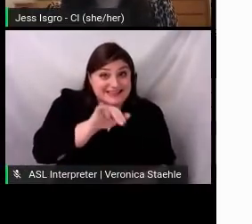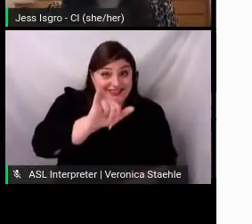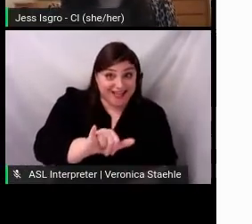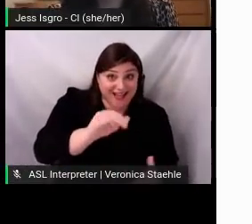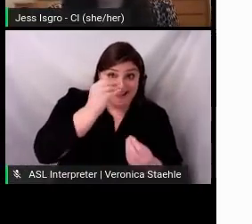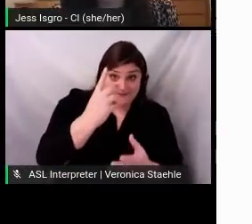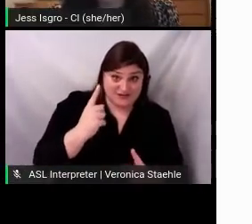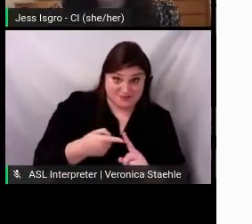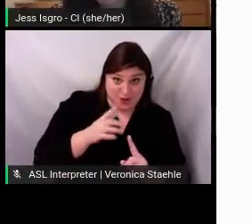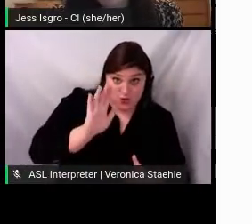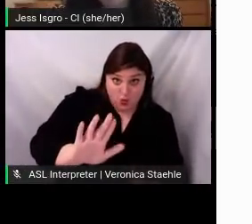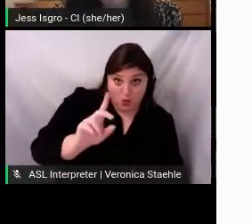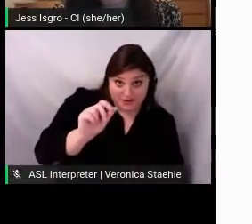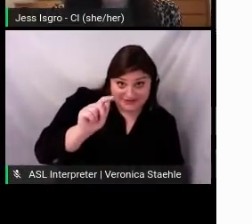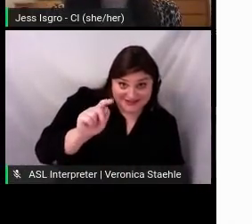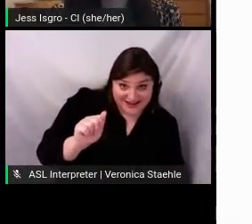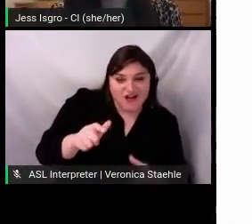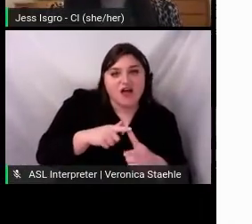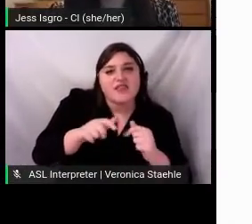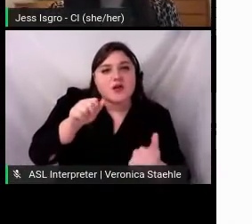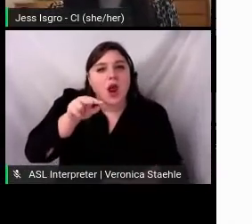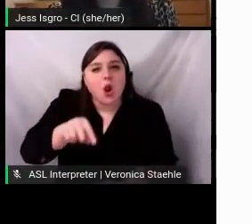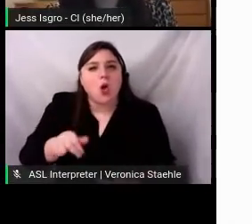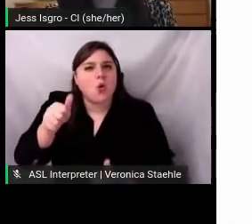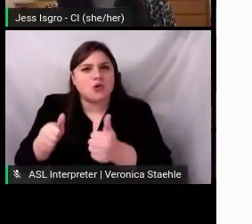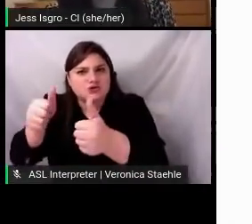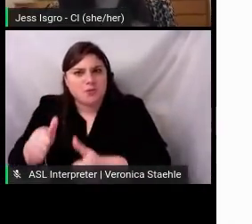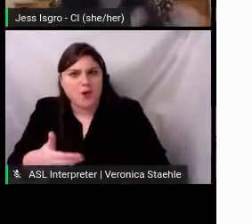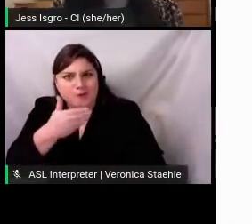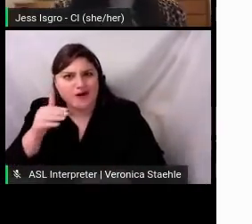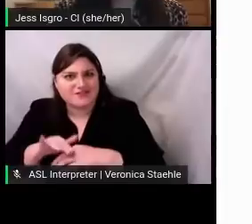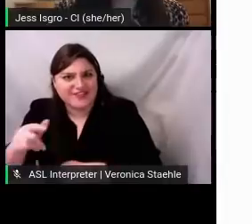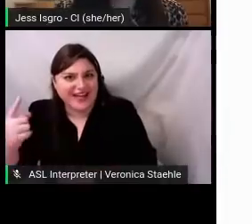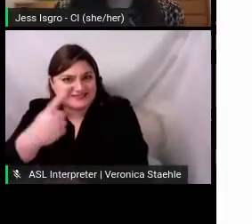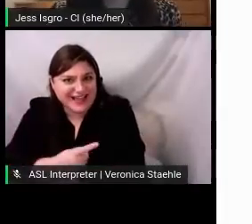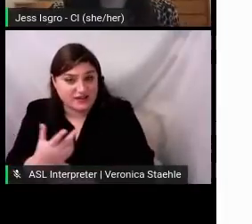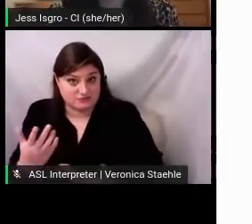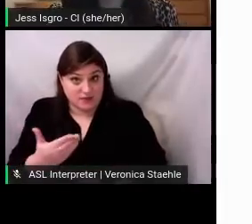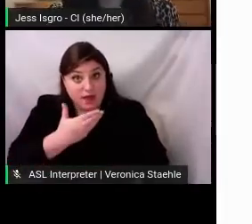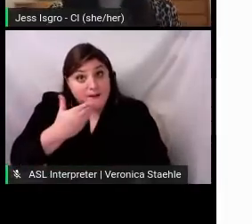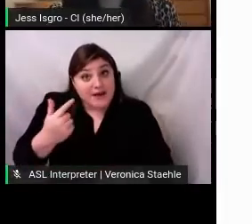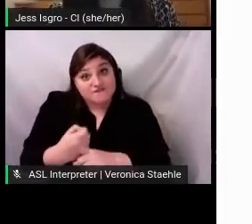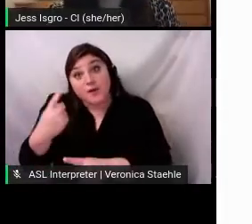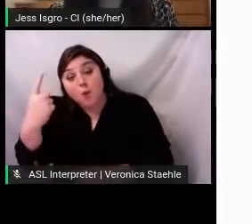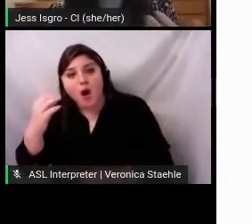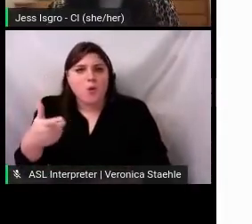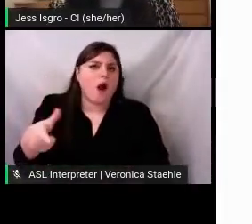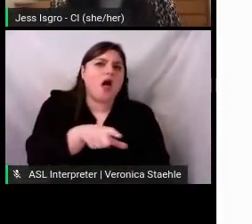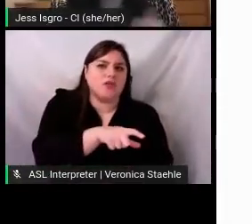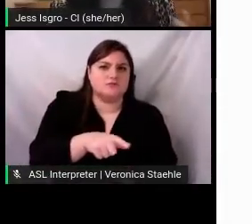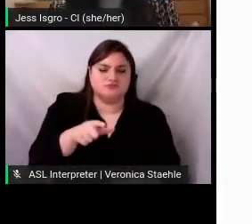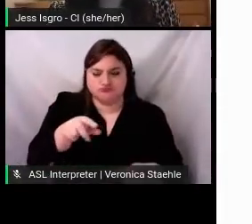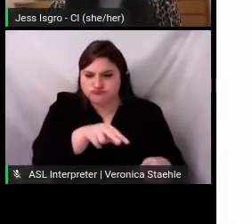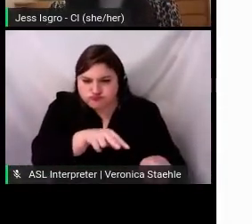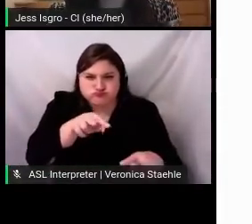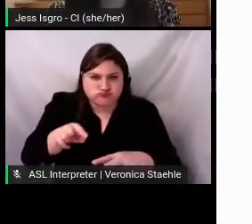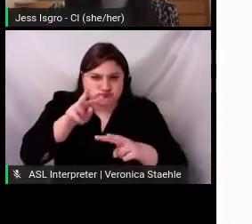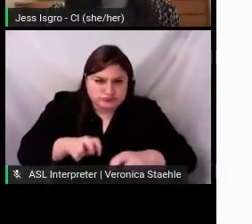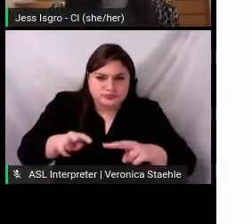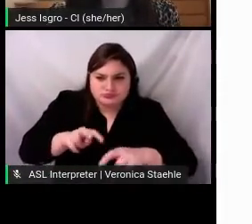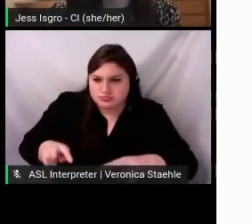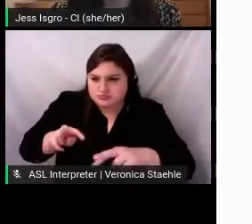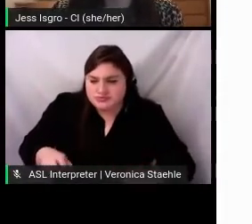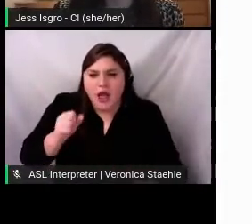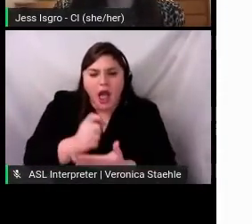about which posts did best on those days. Was the engagement coming primarily from one post or another? And from there, you can begin to build a